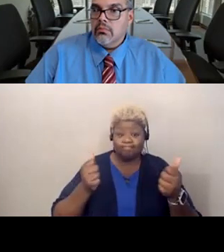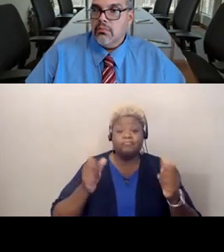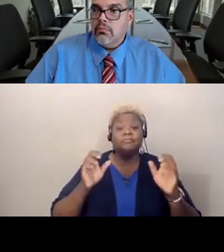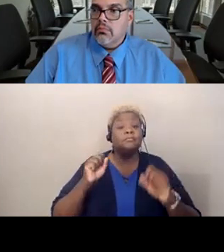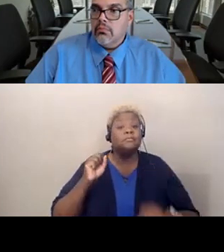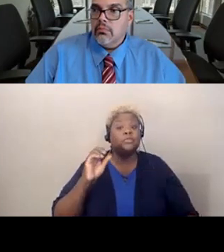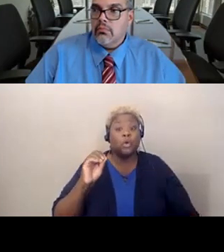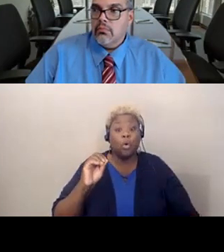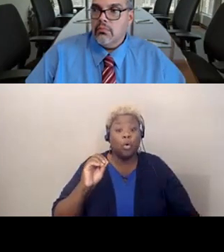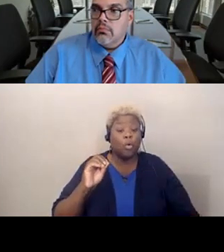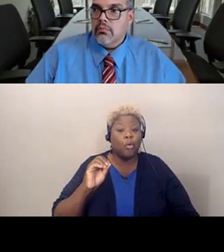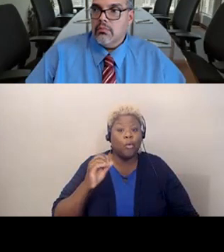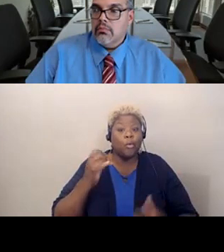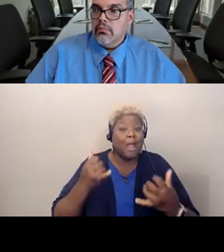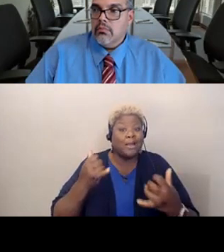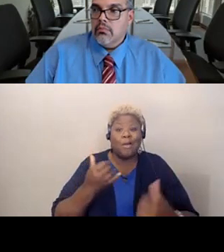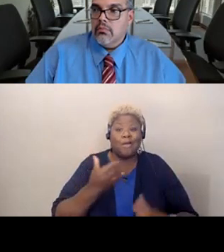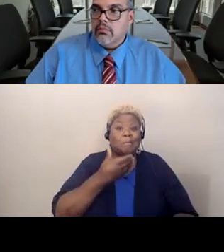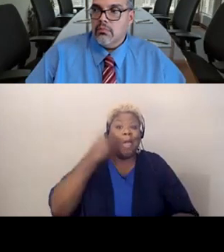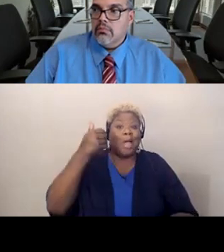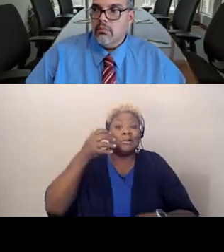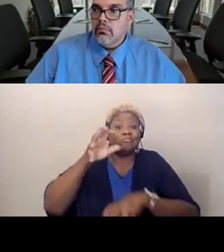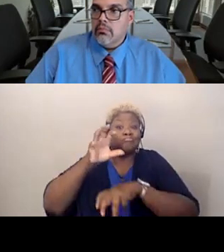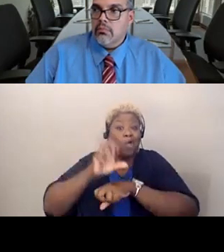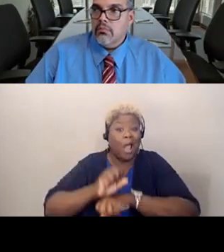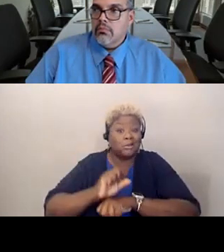So there is no best practice.